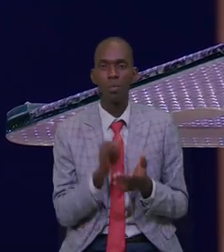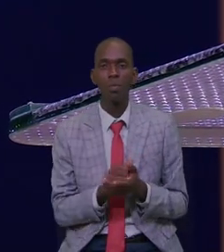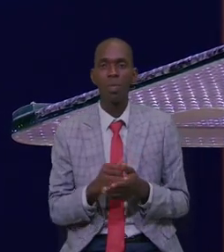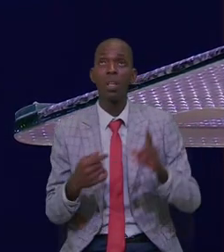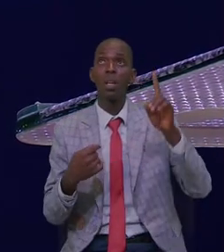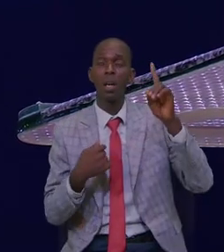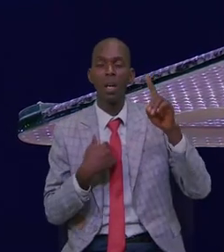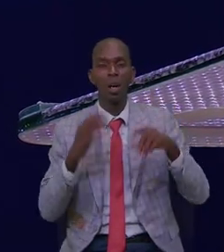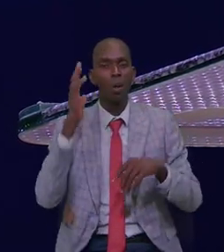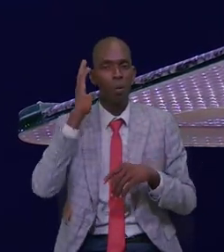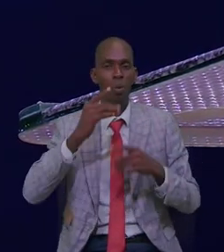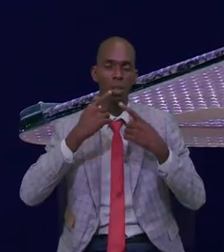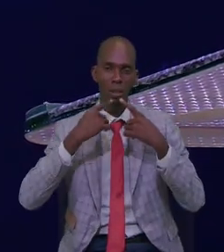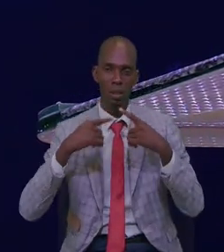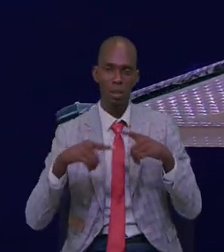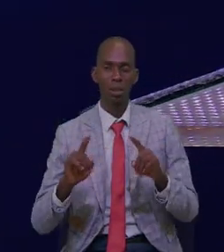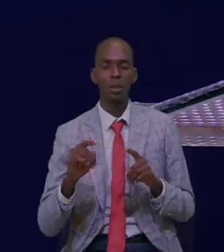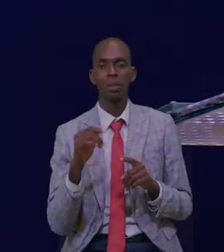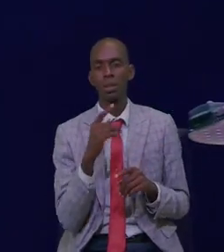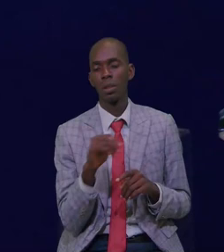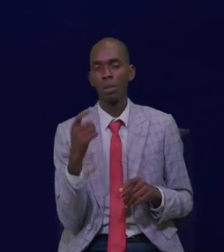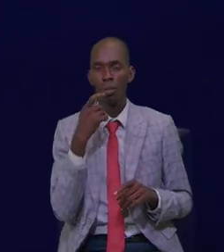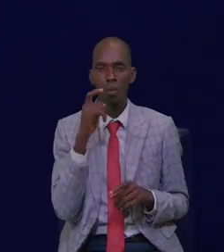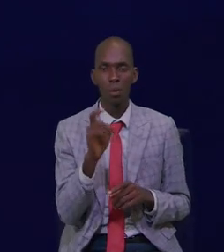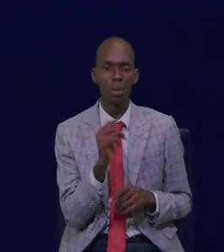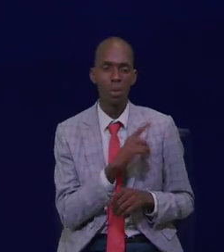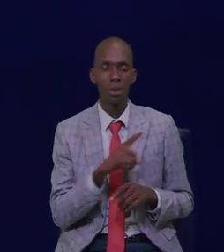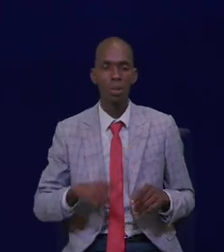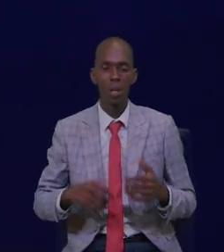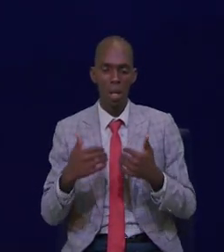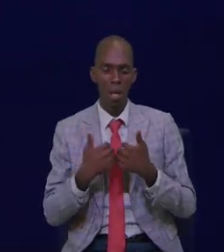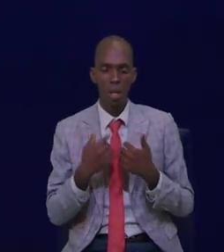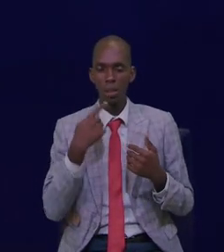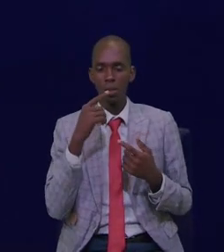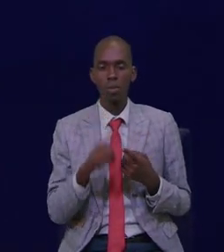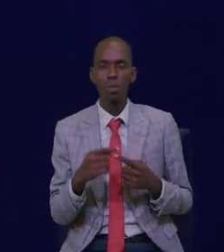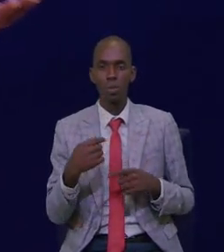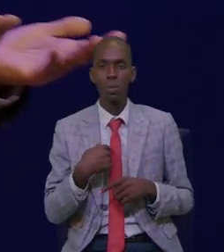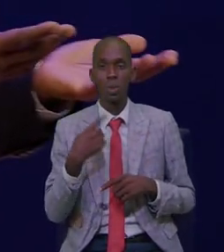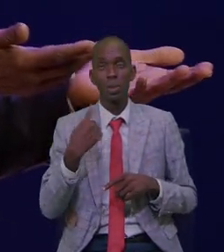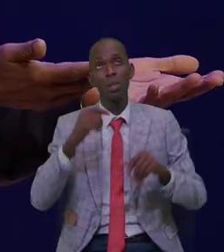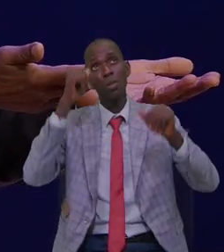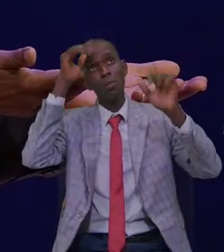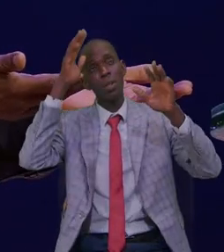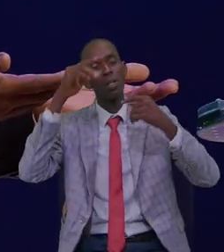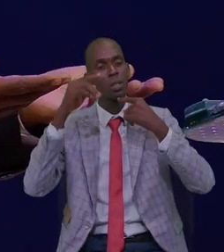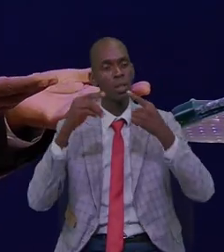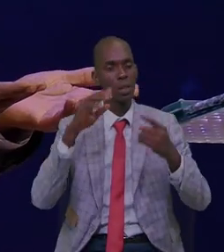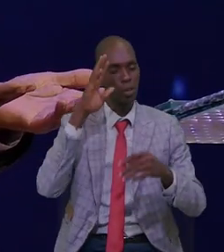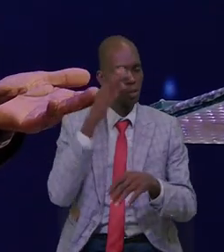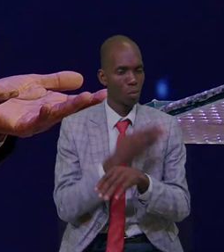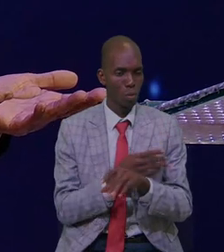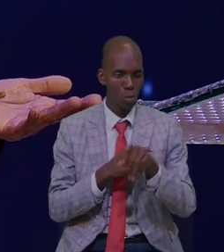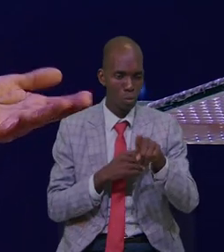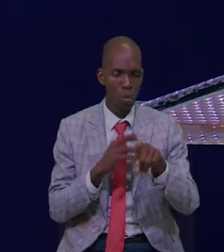declare, I will declare the decree. The Lord has said unto me, the Father saying to the Son, thou art my